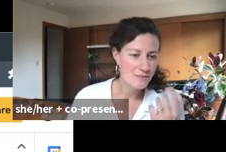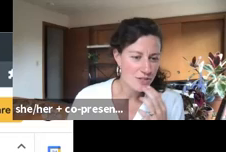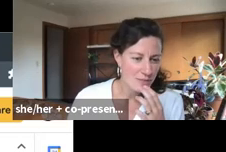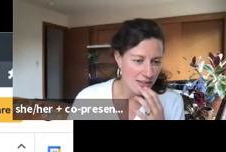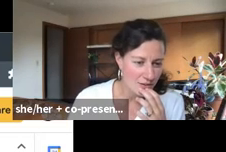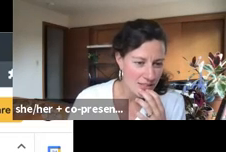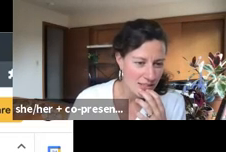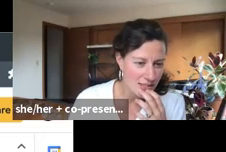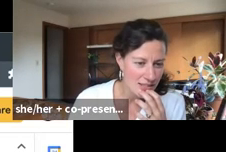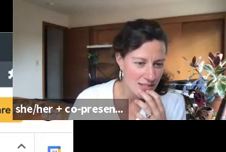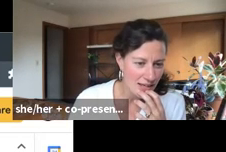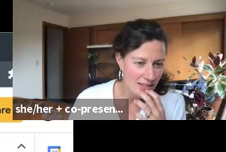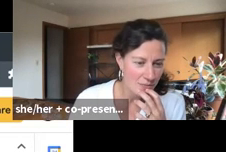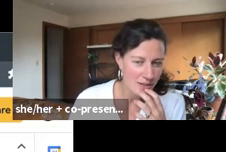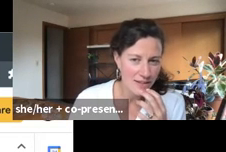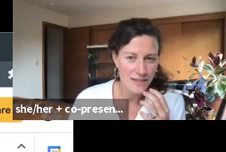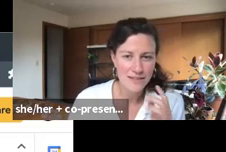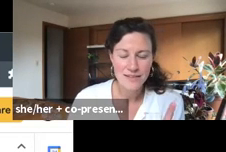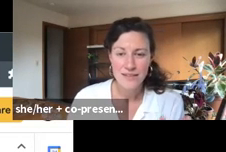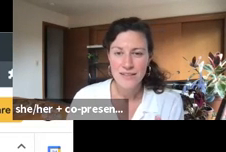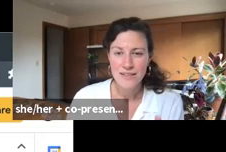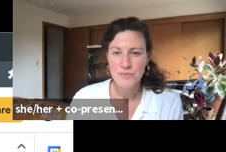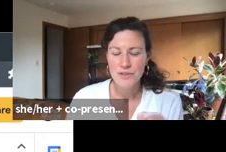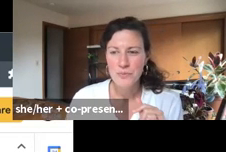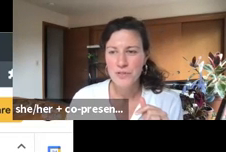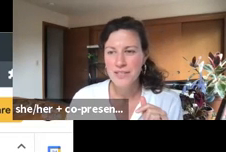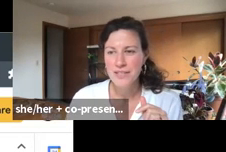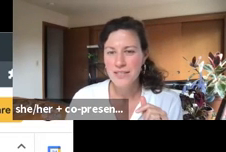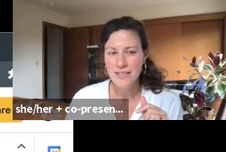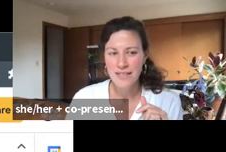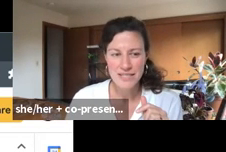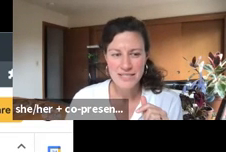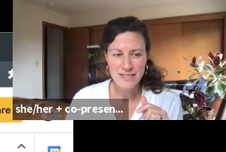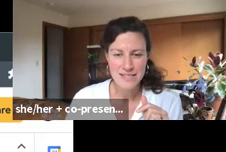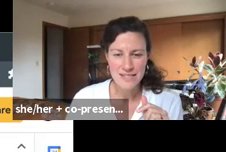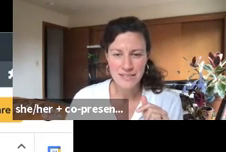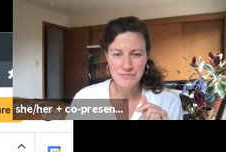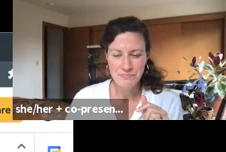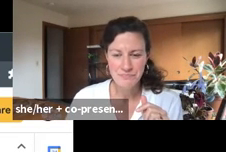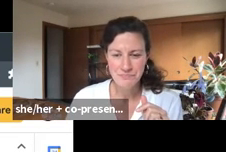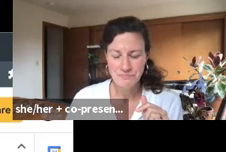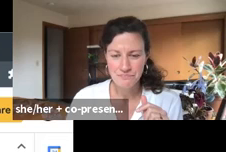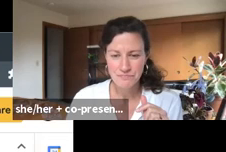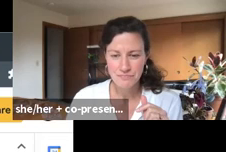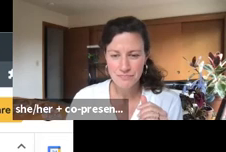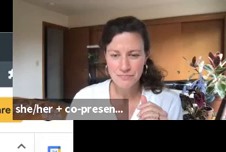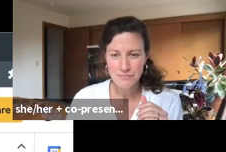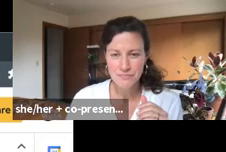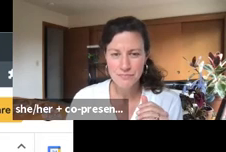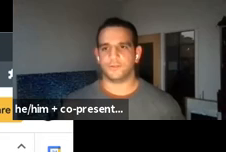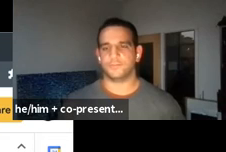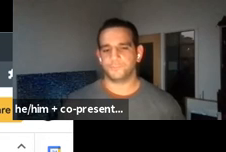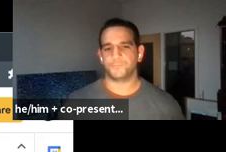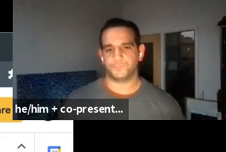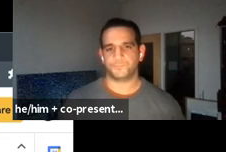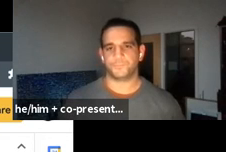maybe would you mind going to the slide with the word cloud? It's the next slide. Yes. This